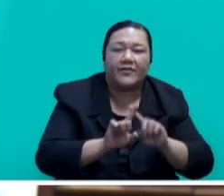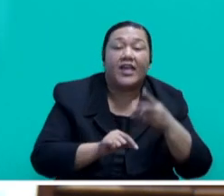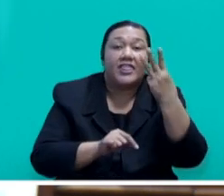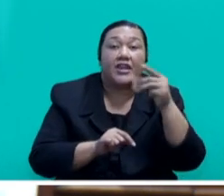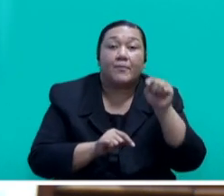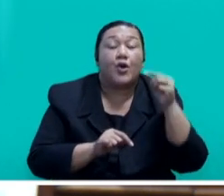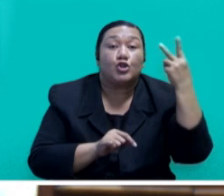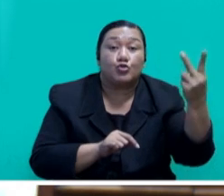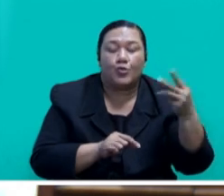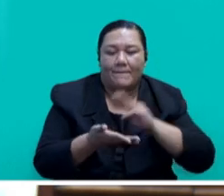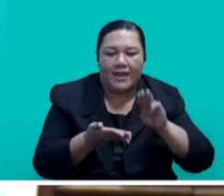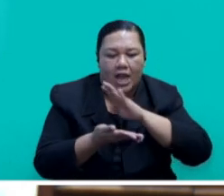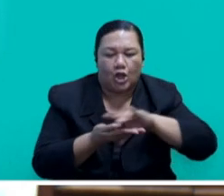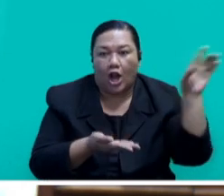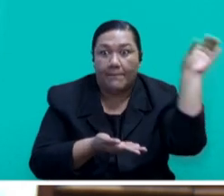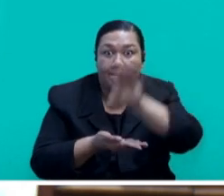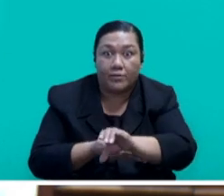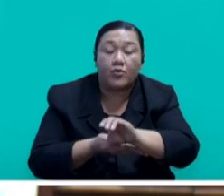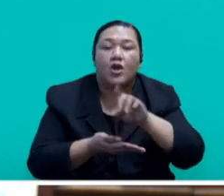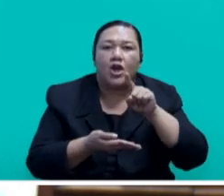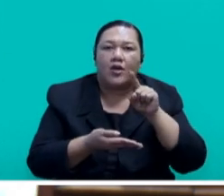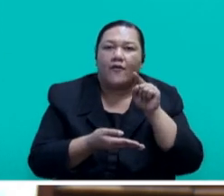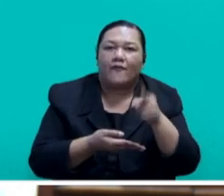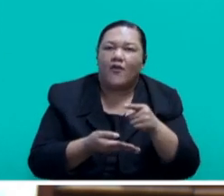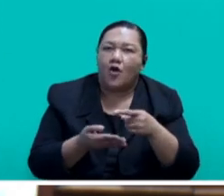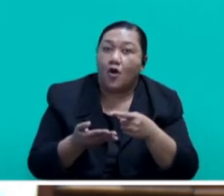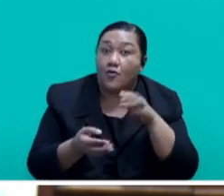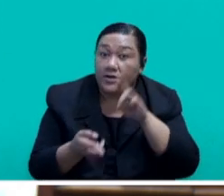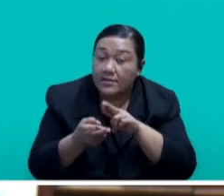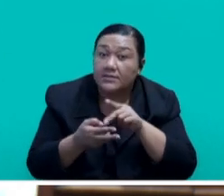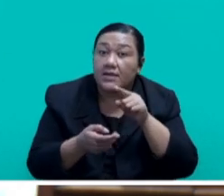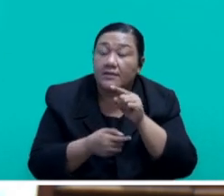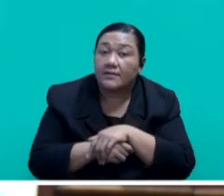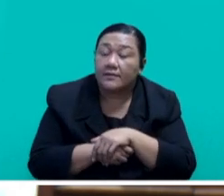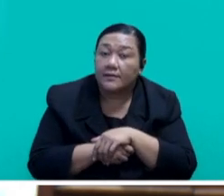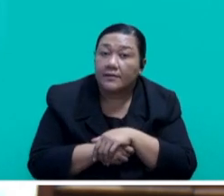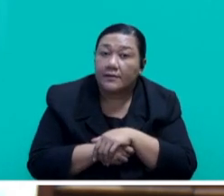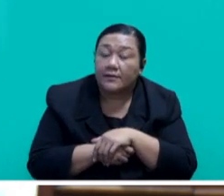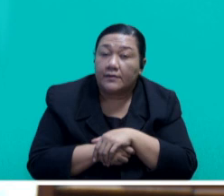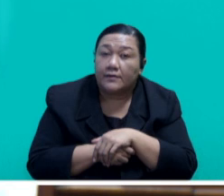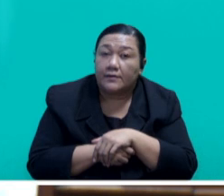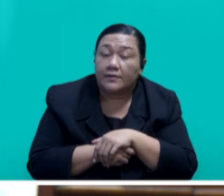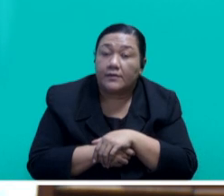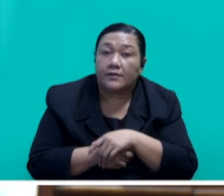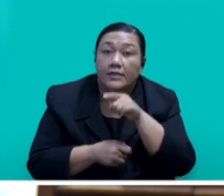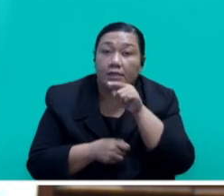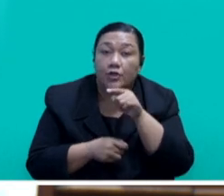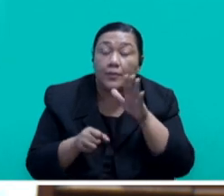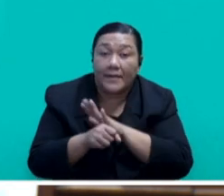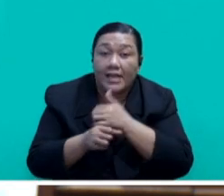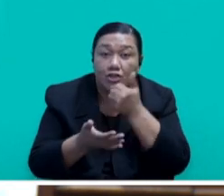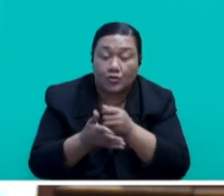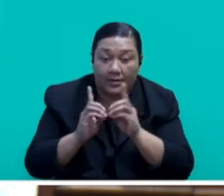million. Although this is a reduction of $800,000, it does not mean that the department will not be able to carry out its